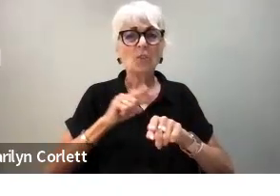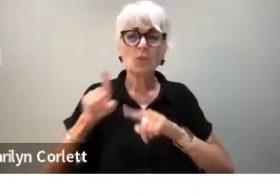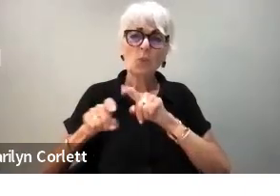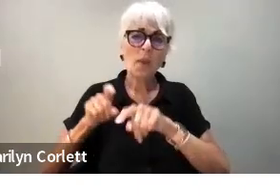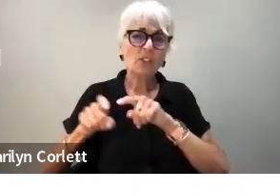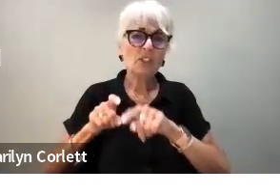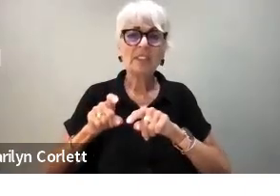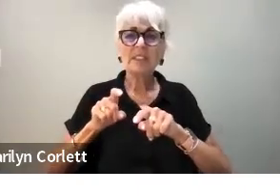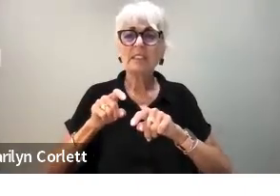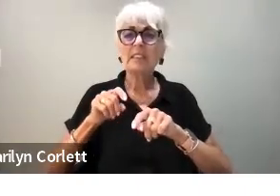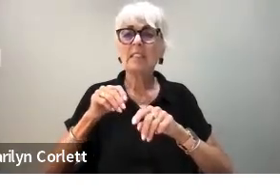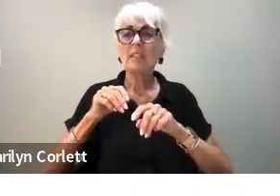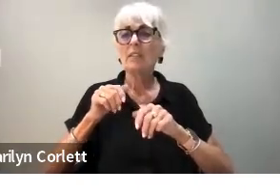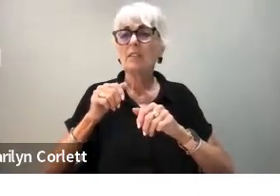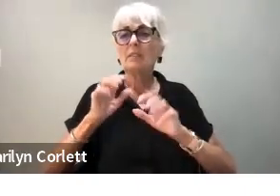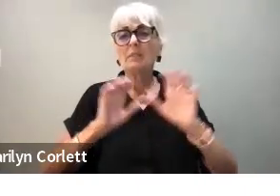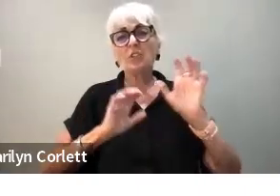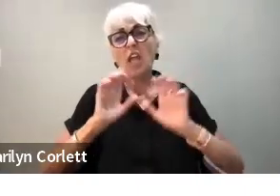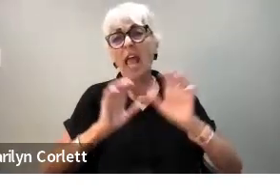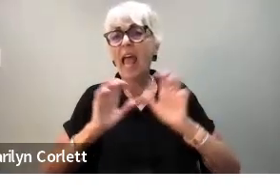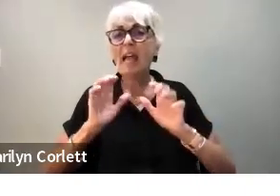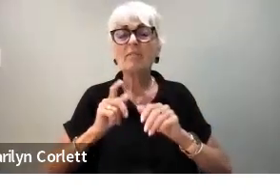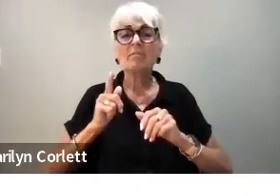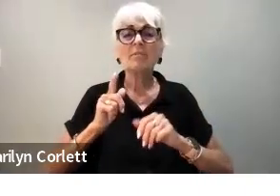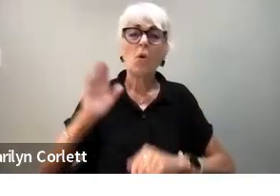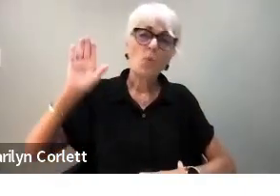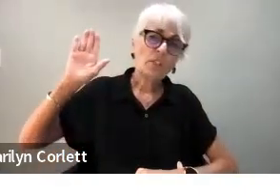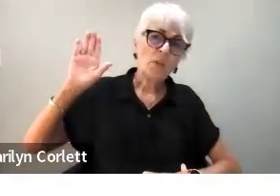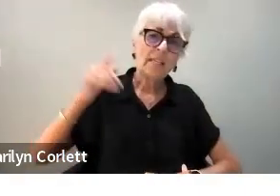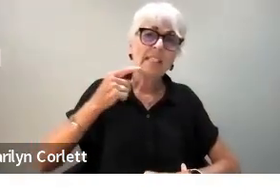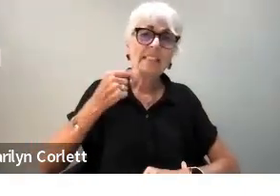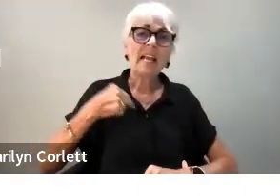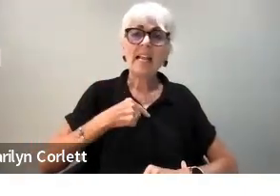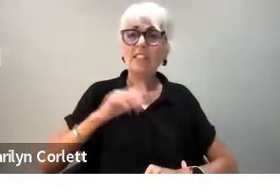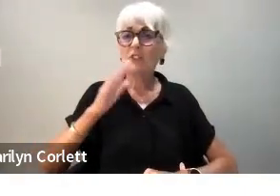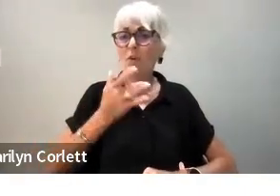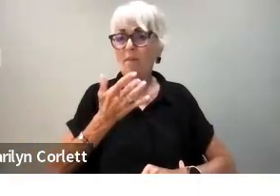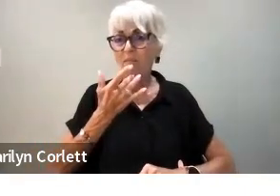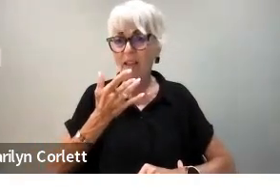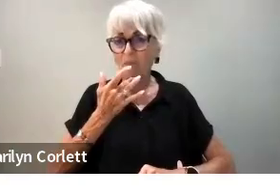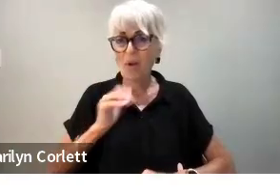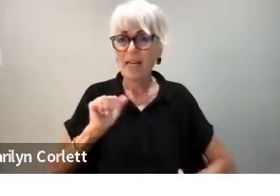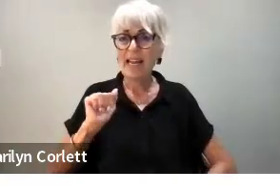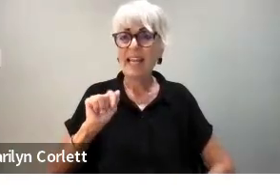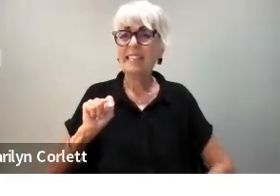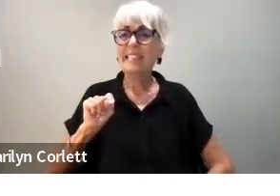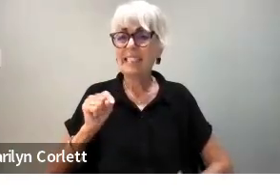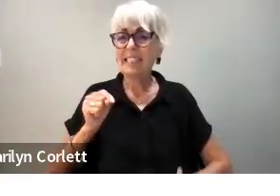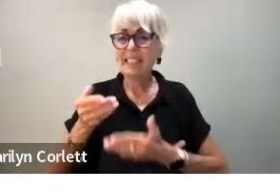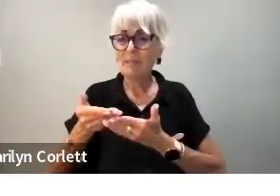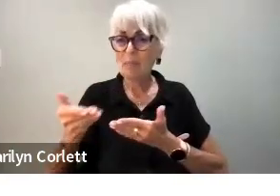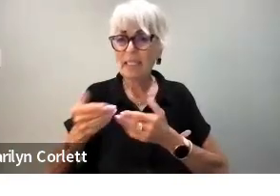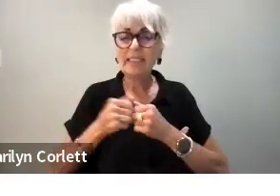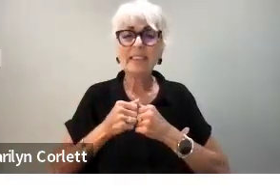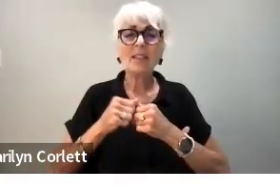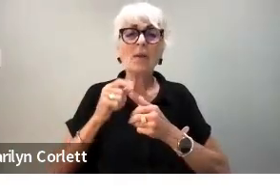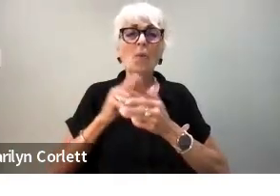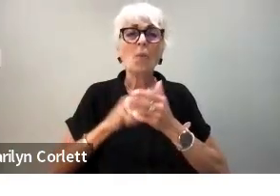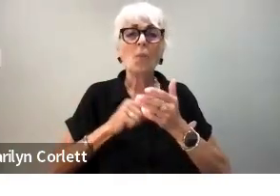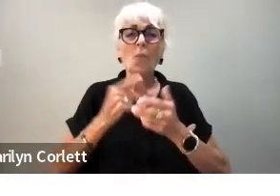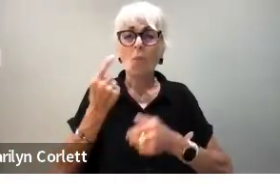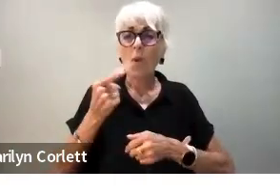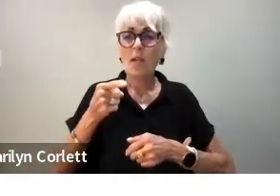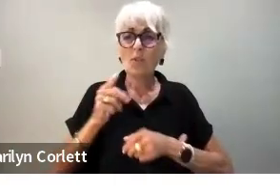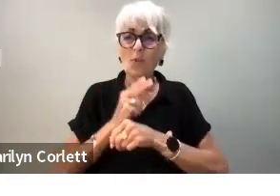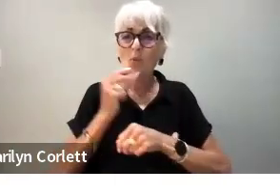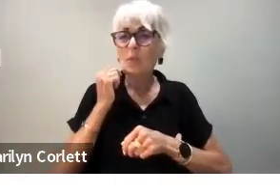hand. And kind of you can tell us what your favorite piece of AT is. One that you use daily or one that you